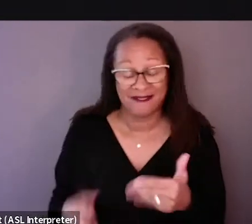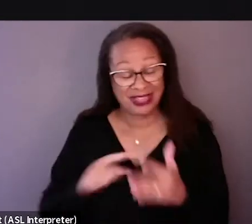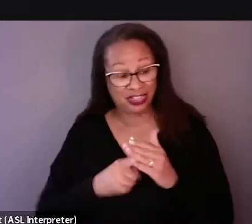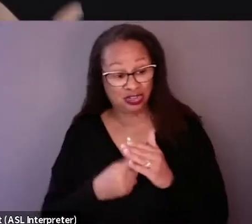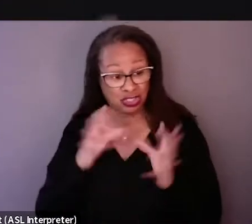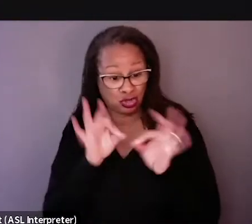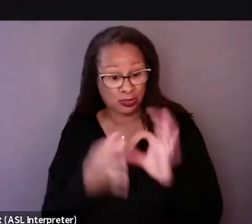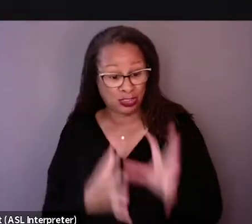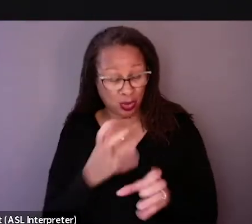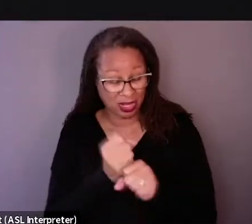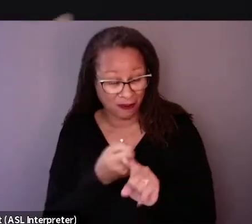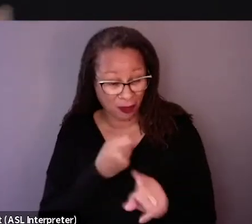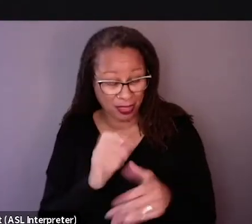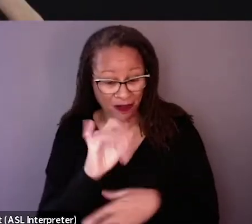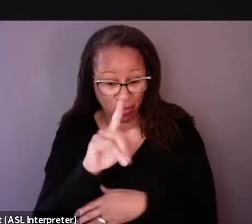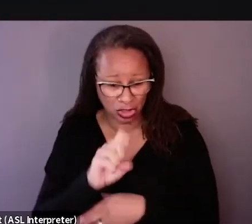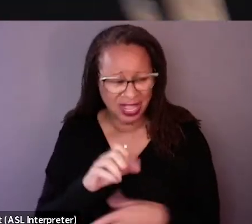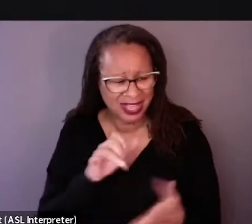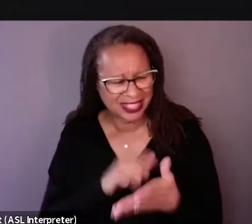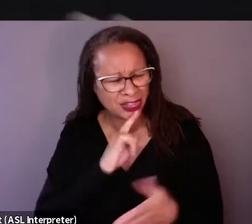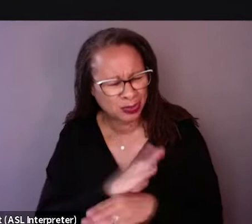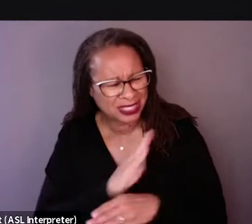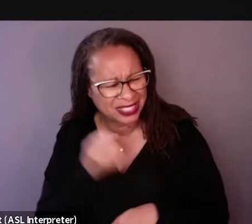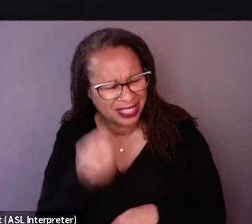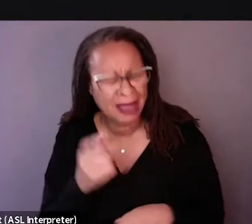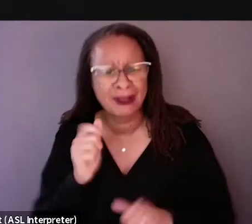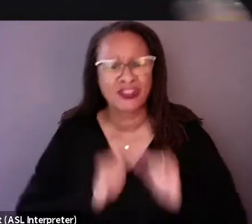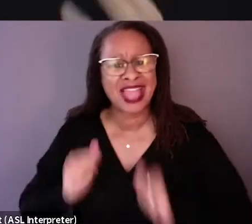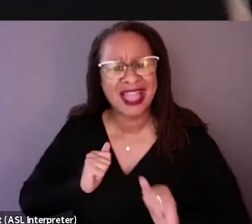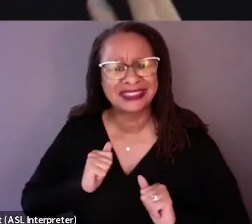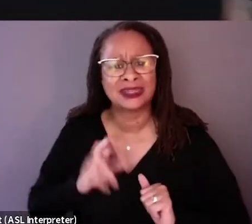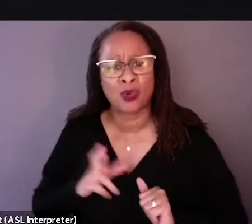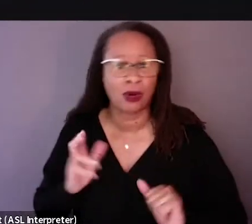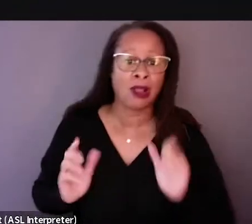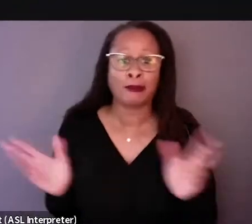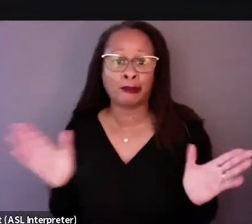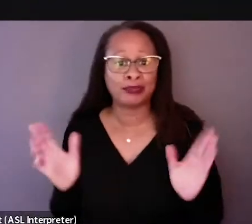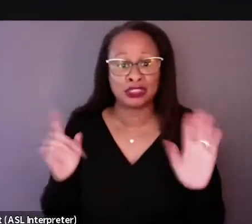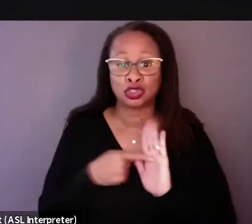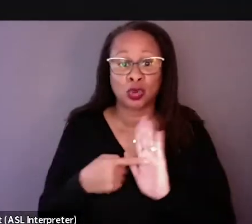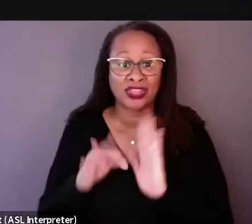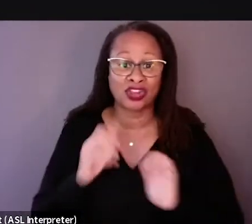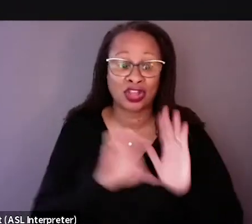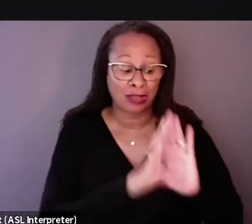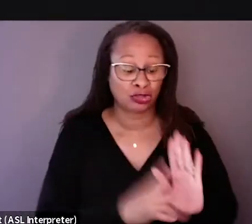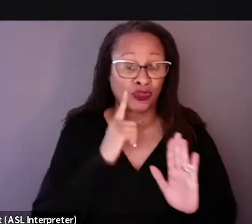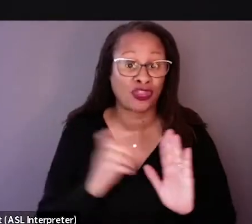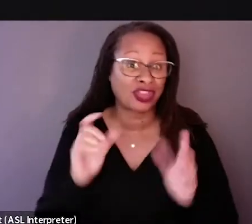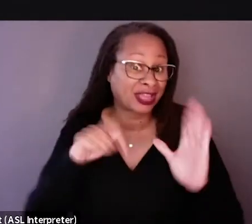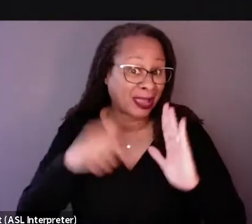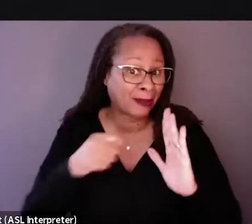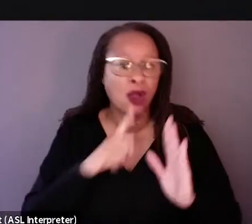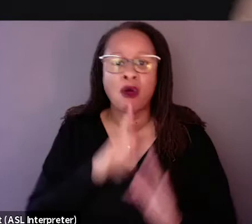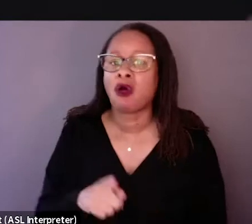footage and have to question, is this them, you know, enacting performativity, you know, displaying their characters for the camera? Or is this